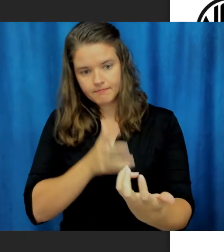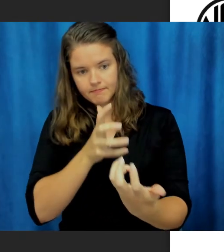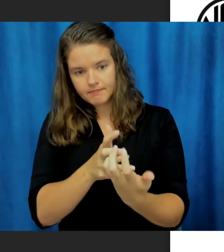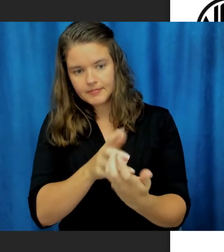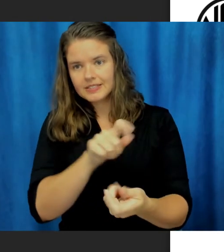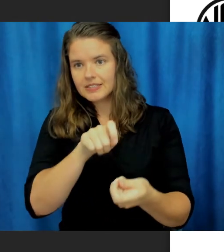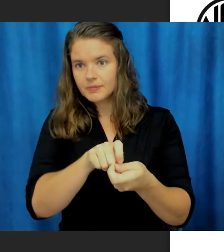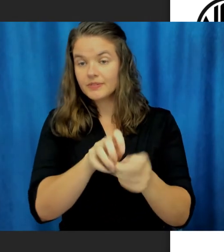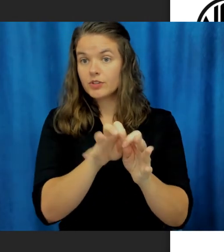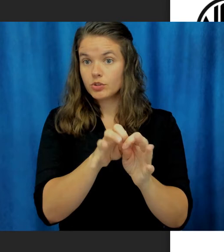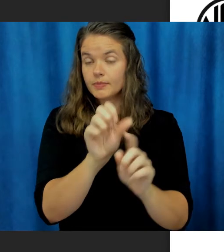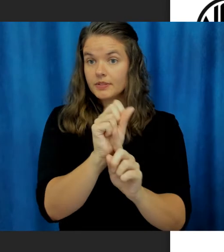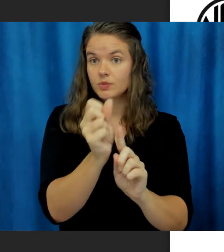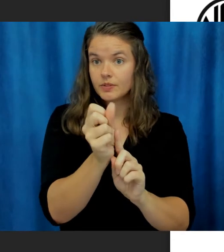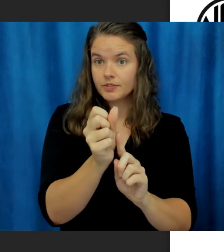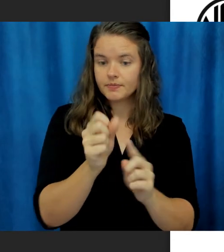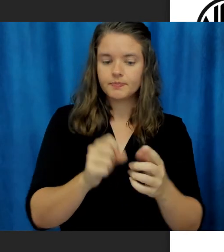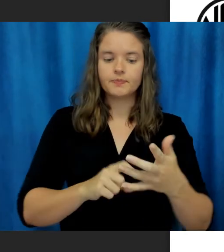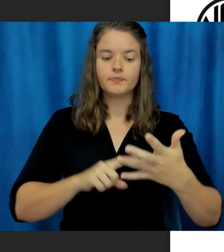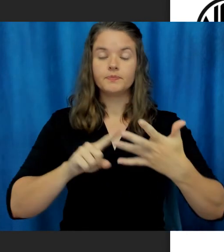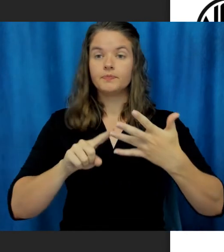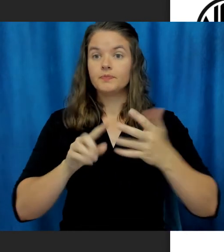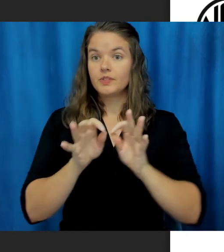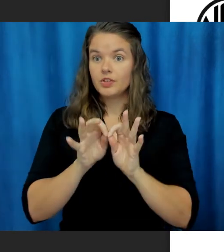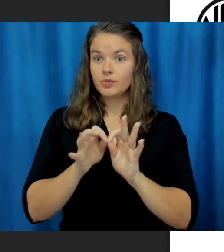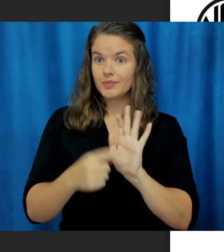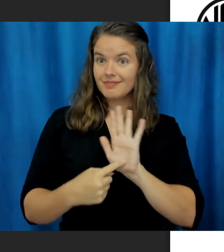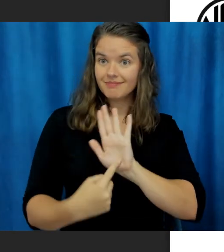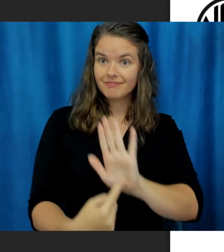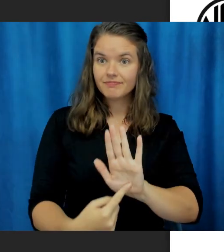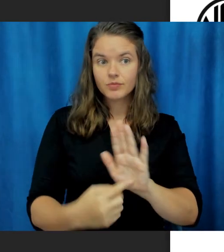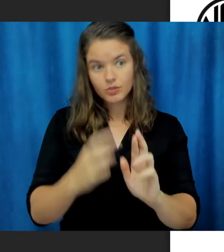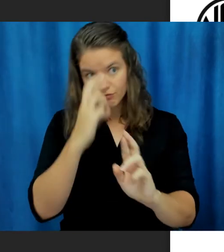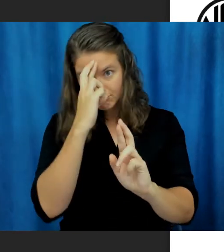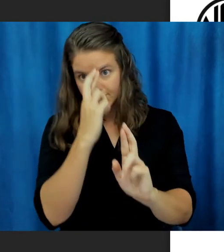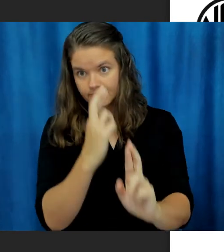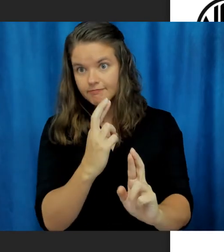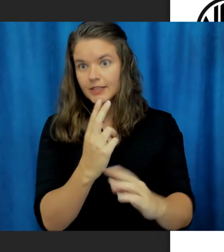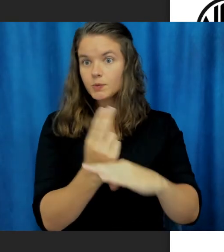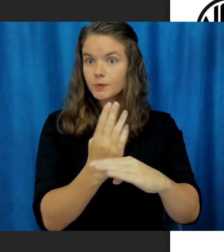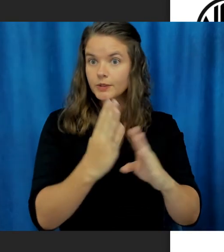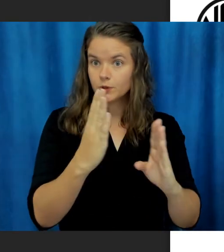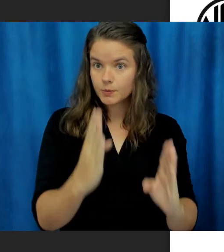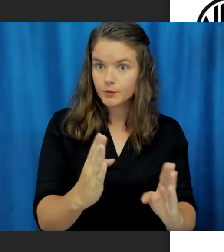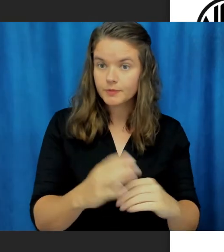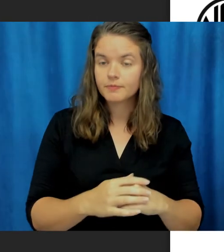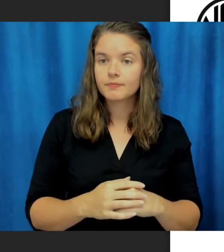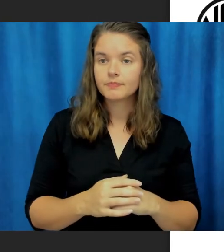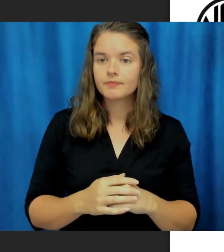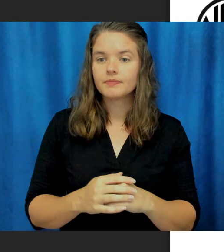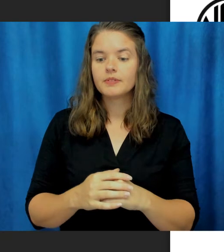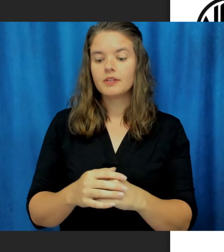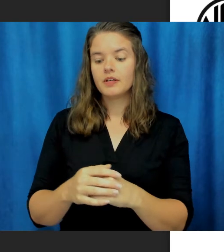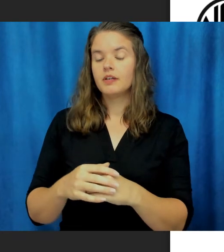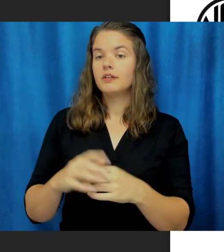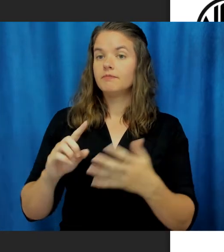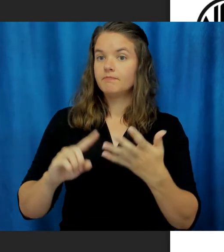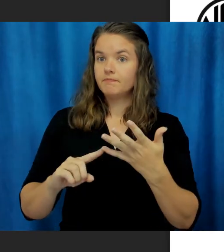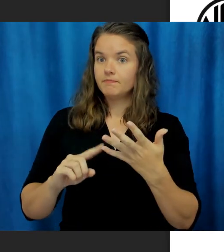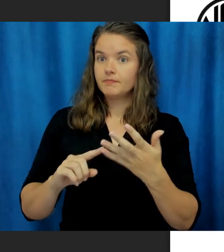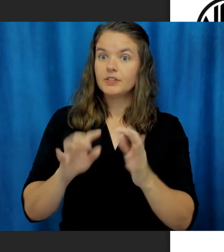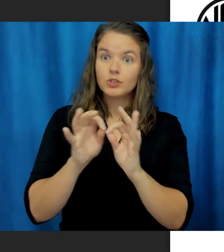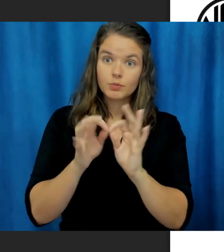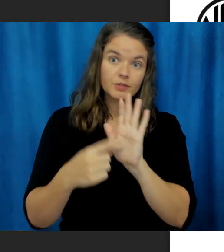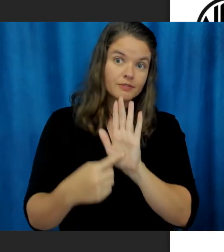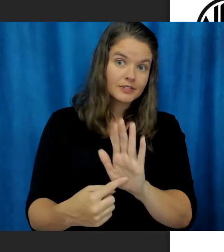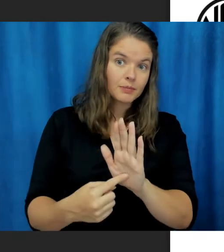specific interpreting situation. Interpreters demonstrate respect for consumers. Interpreters demonstrate respect